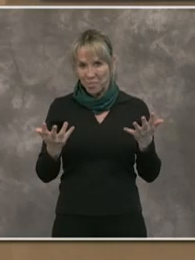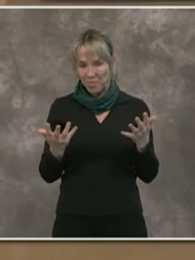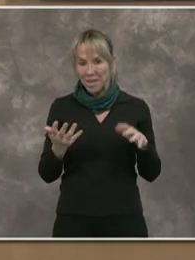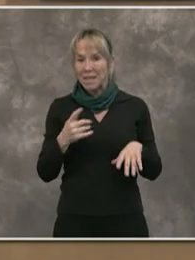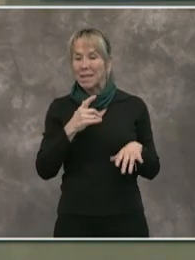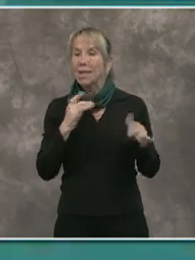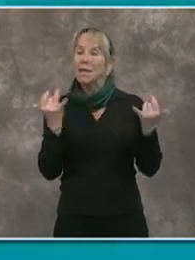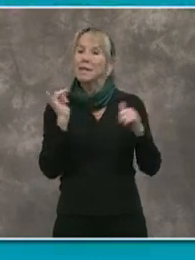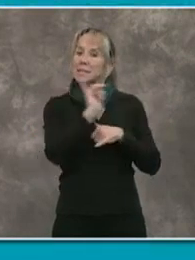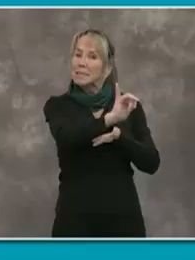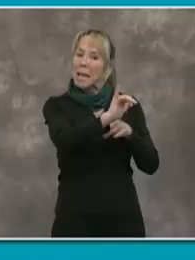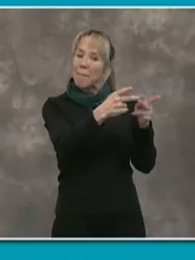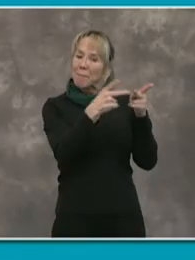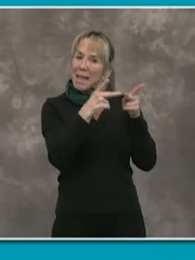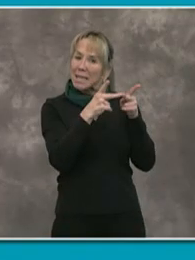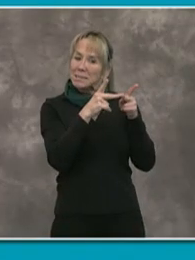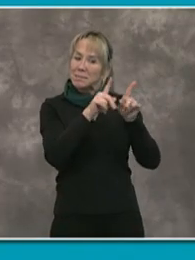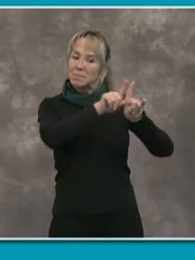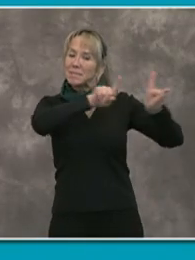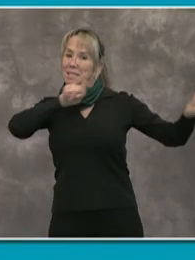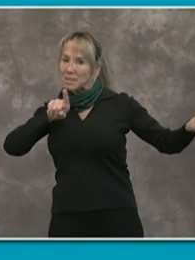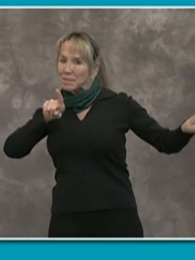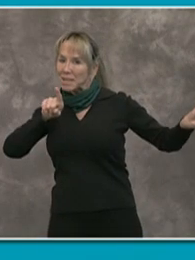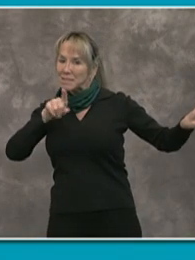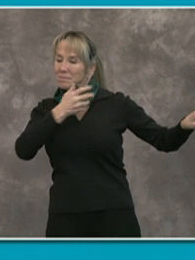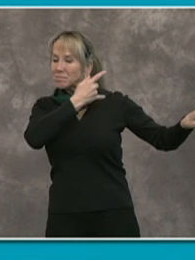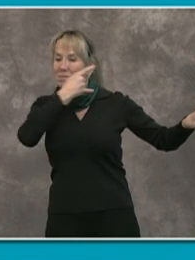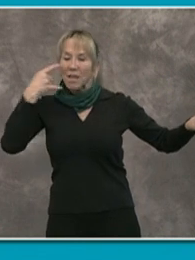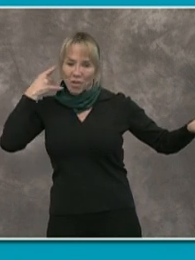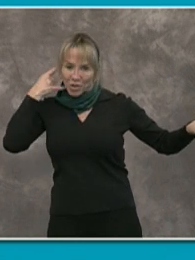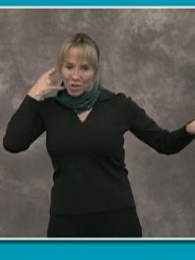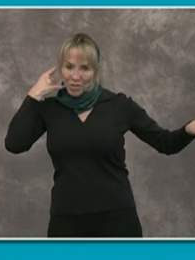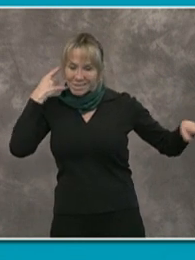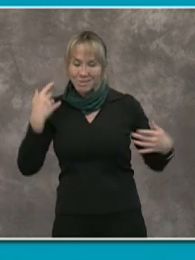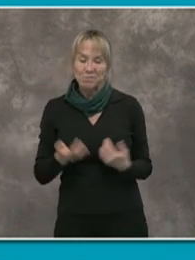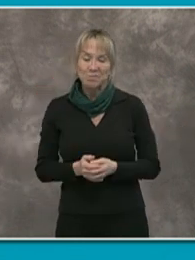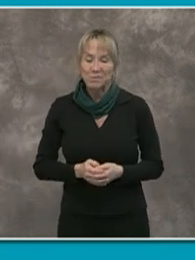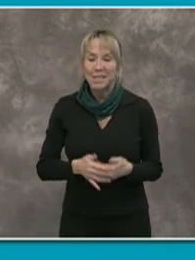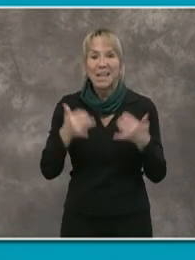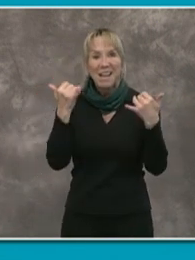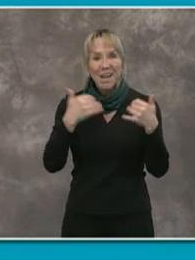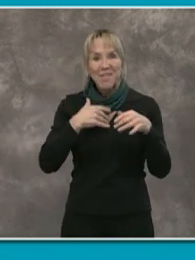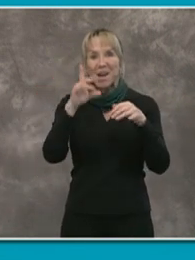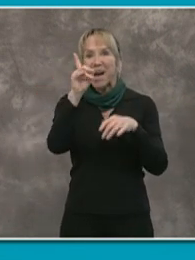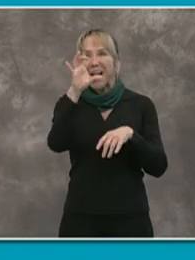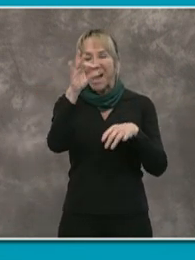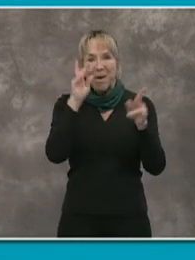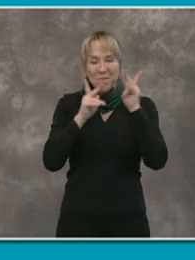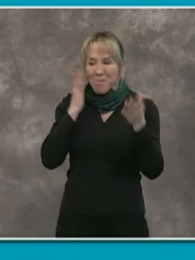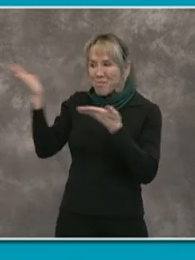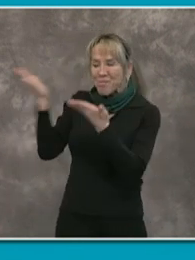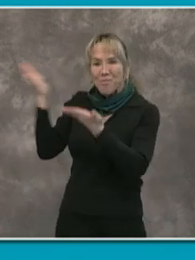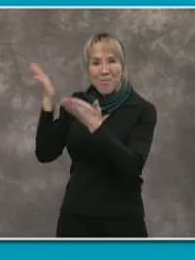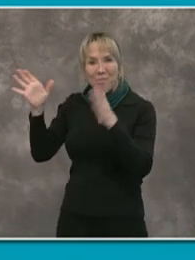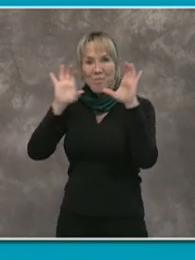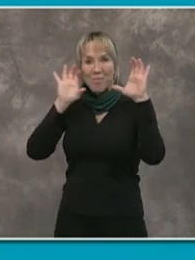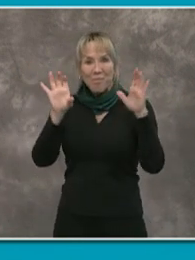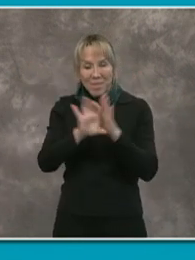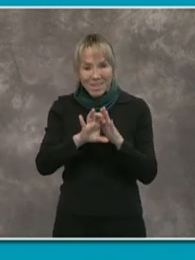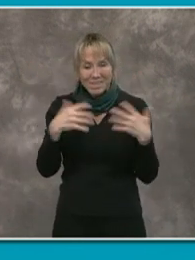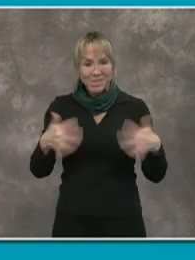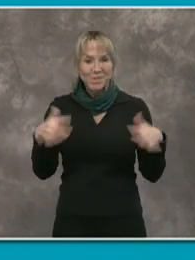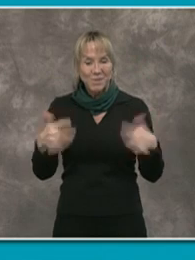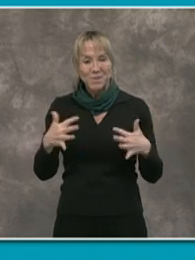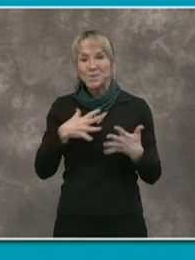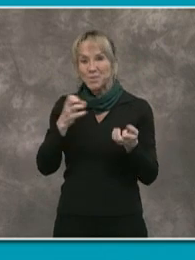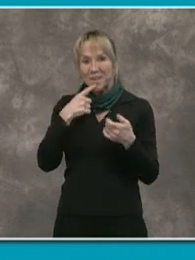Stay in place, maintain space, cover your face. Well, we've gotten hundreds of submissions, and we want to say thank